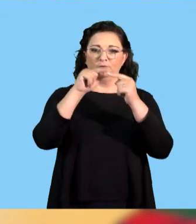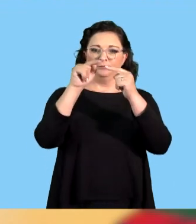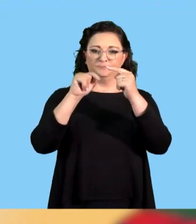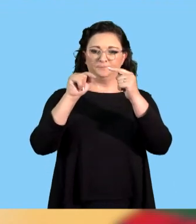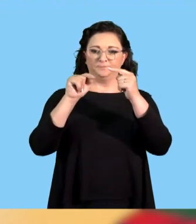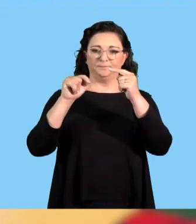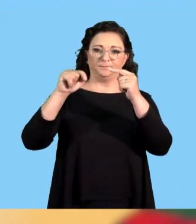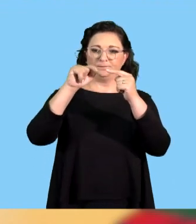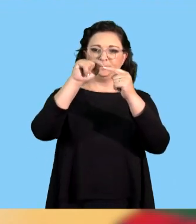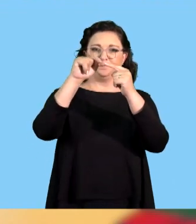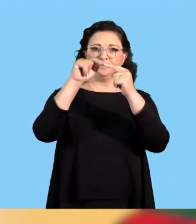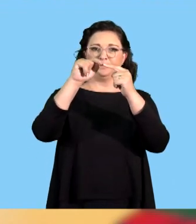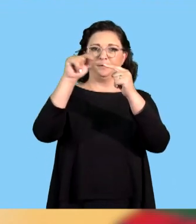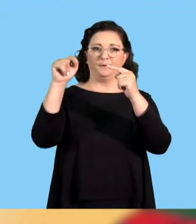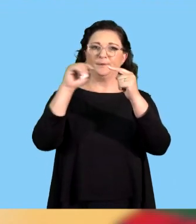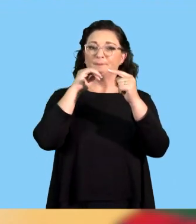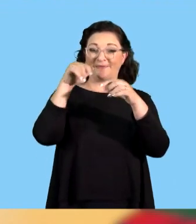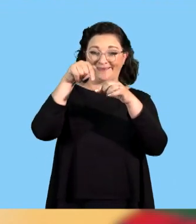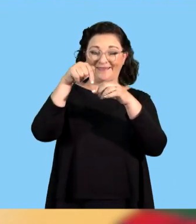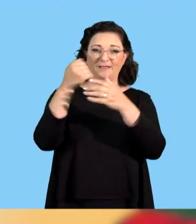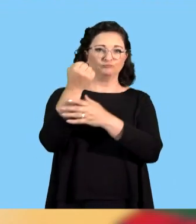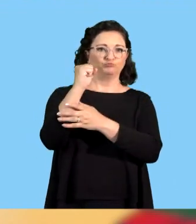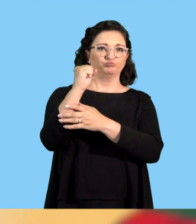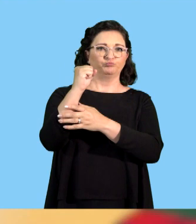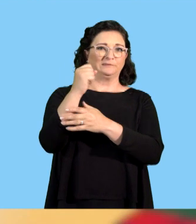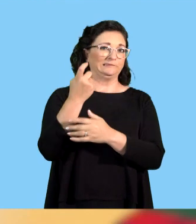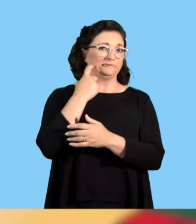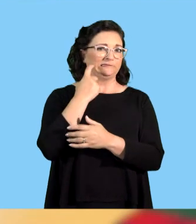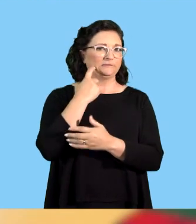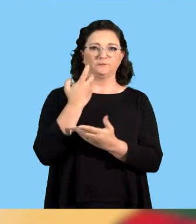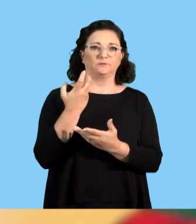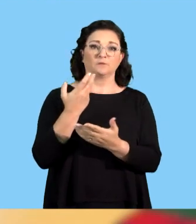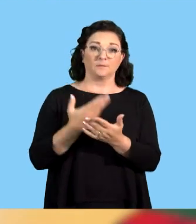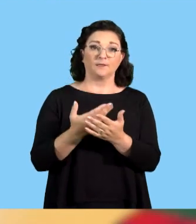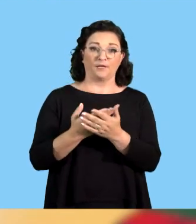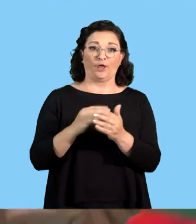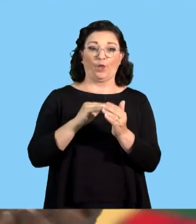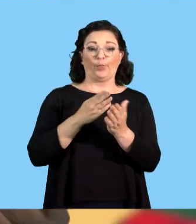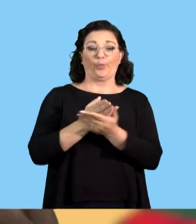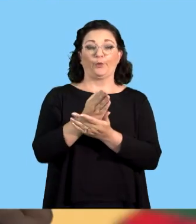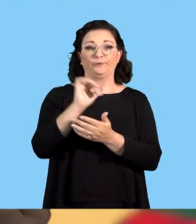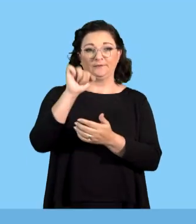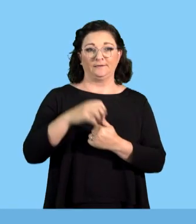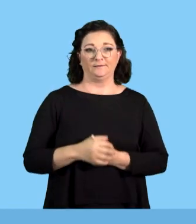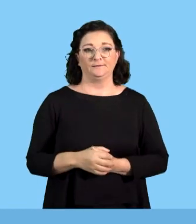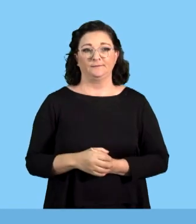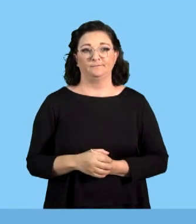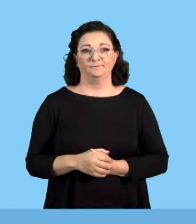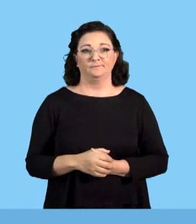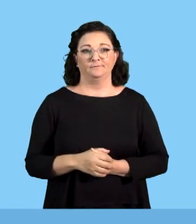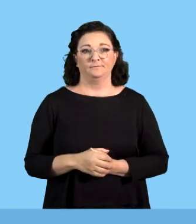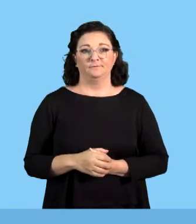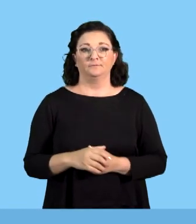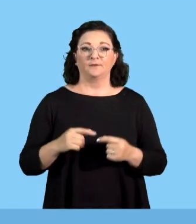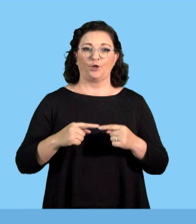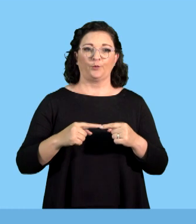current passing through it. It doesn't make it easier for current to pass through it, but it does allow it to pass through. And then we